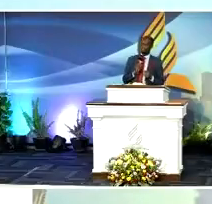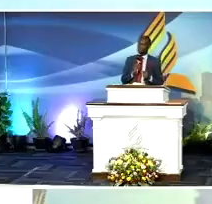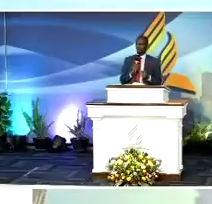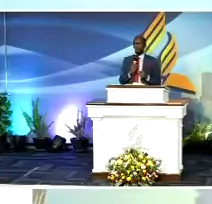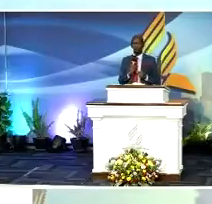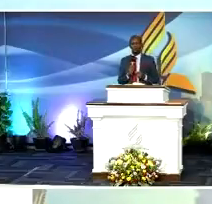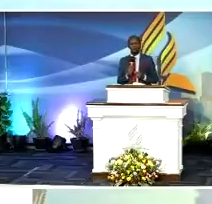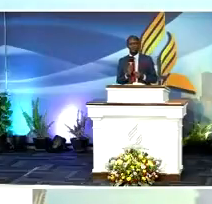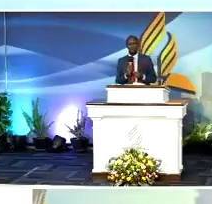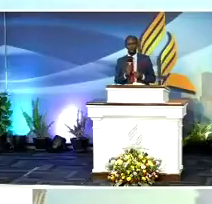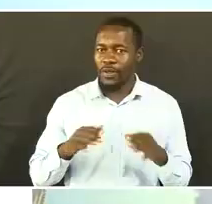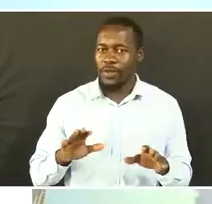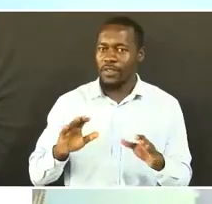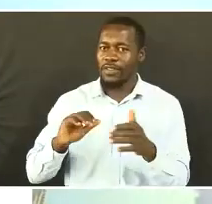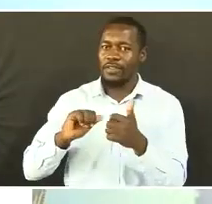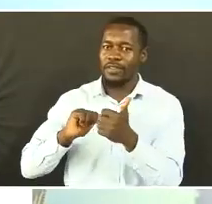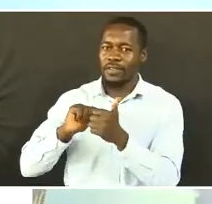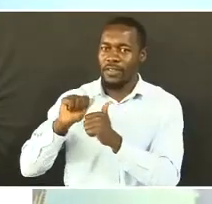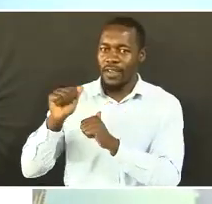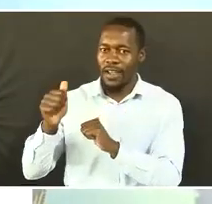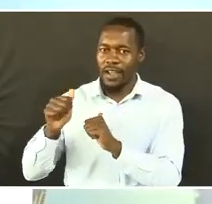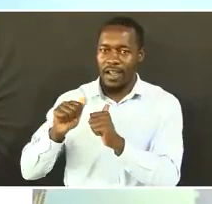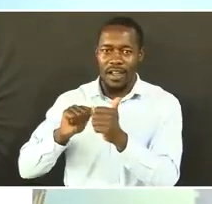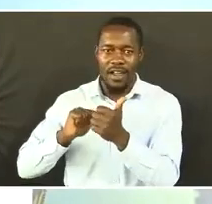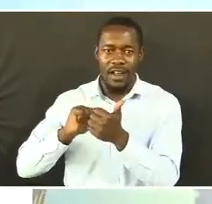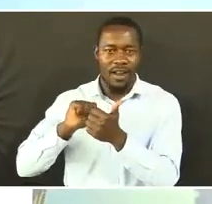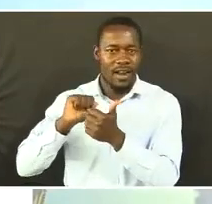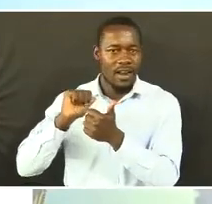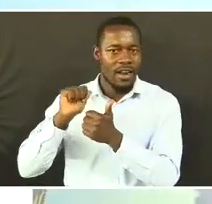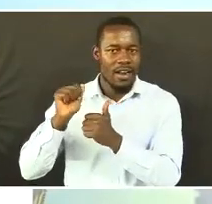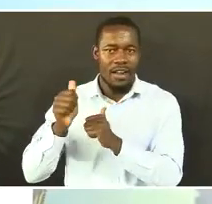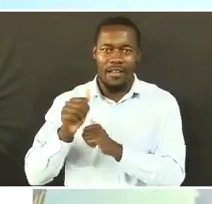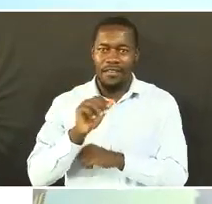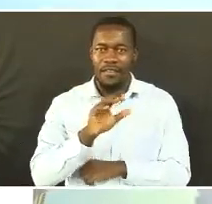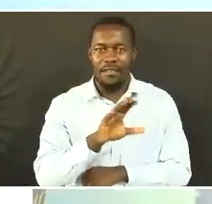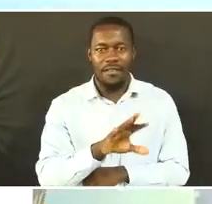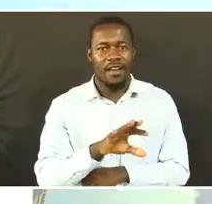wondrous though, found me